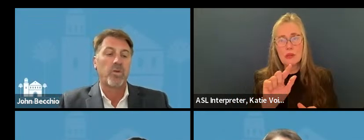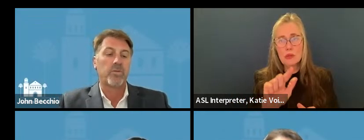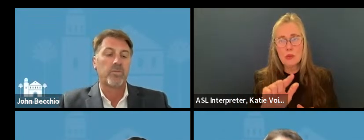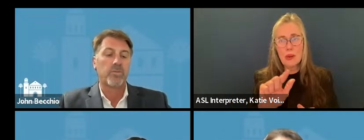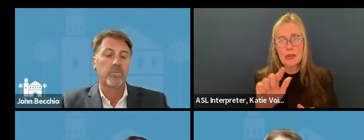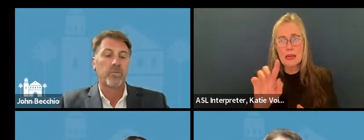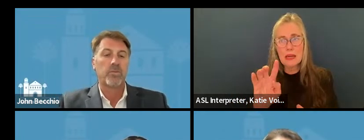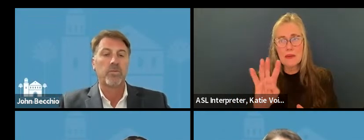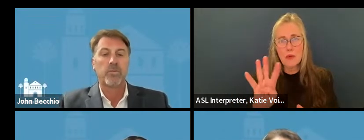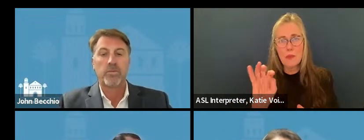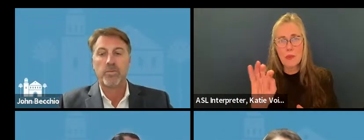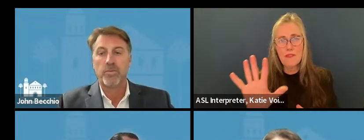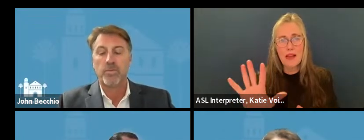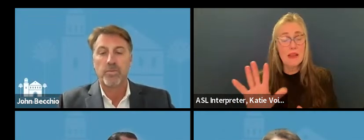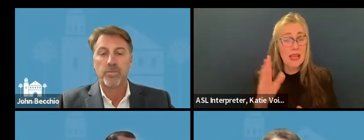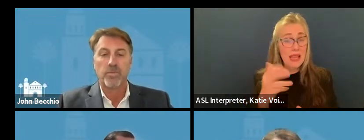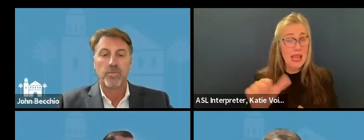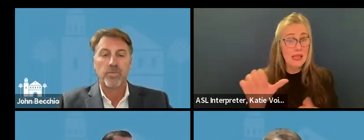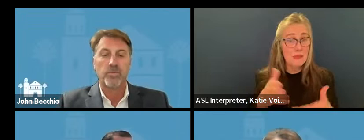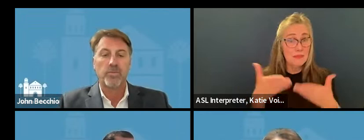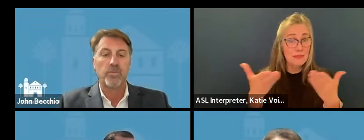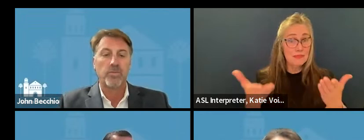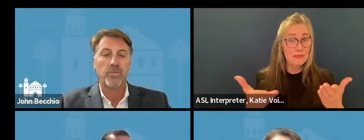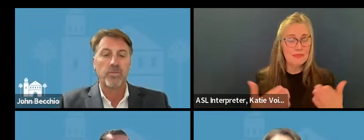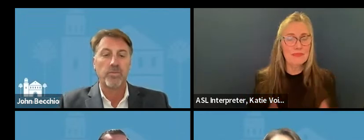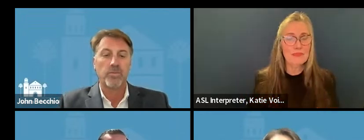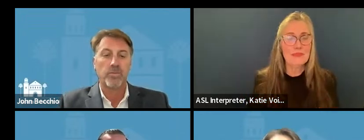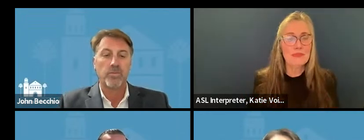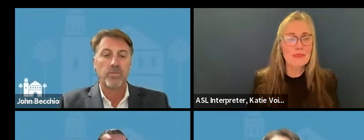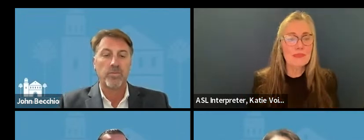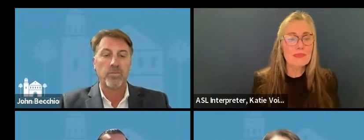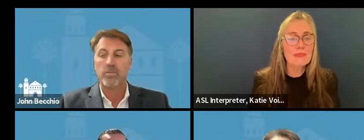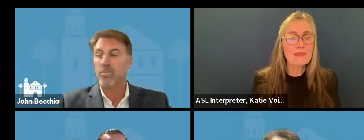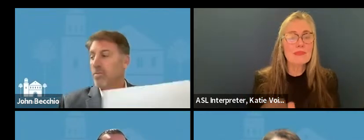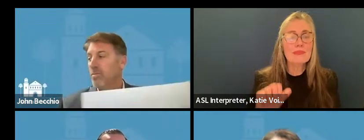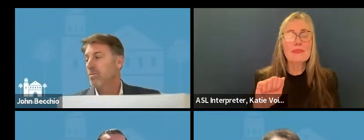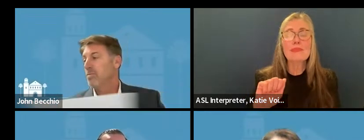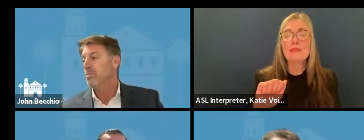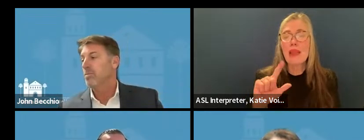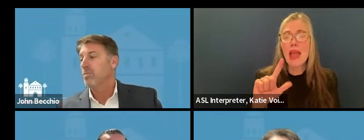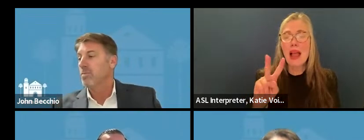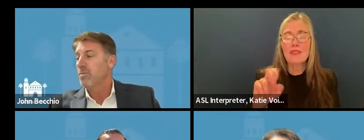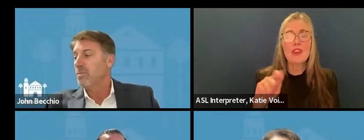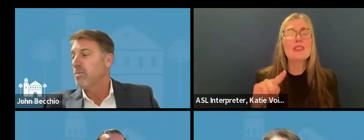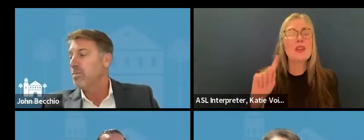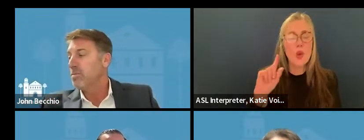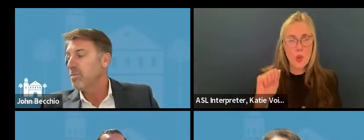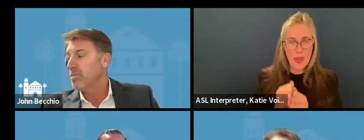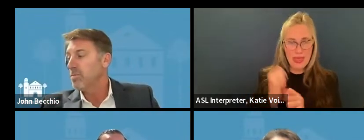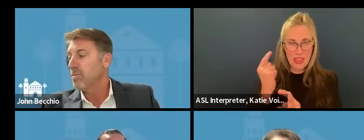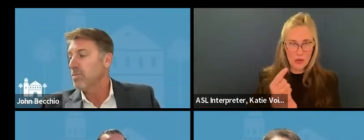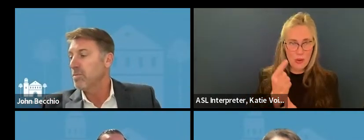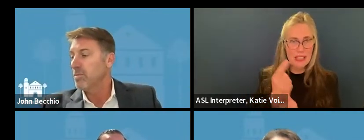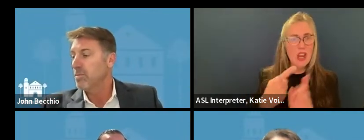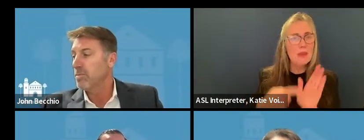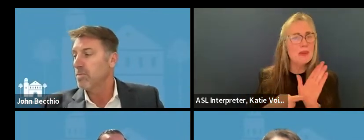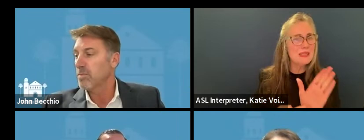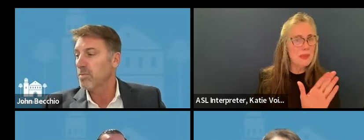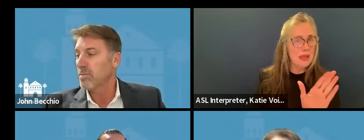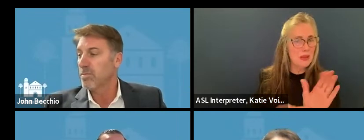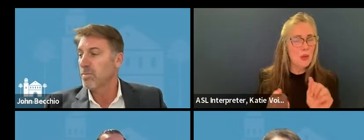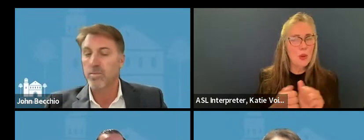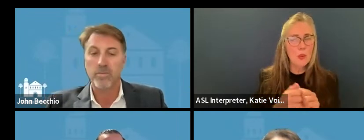have a motion, board members? Ms. Alvarez? So moved with the correction as presented by Dr.